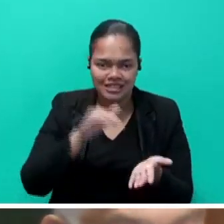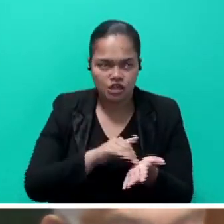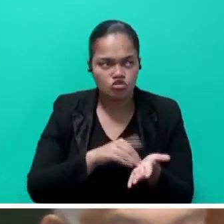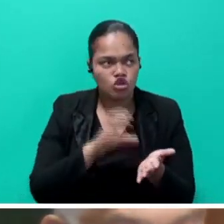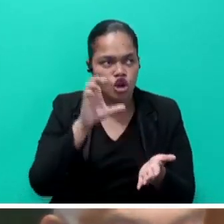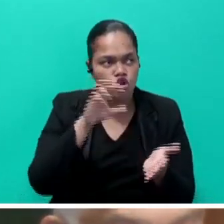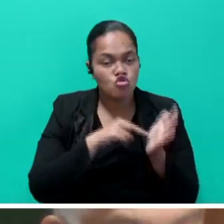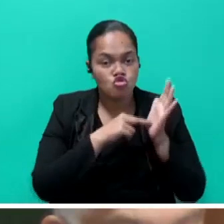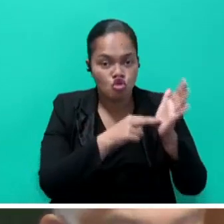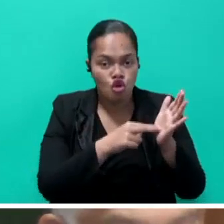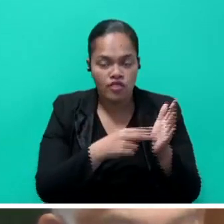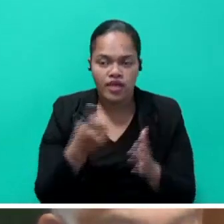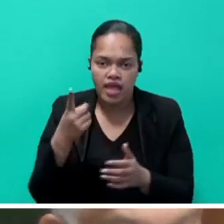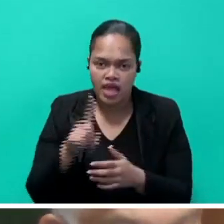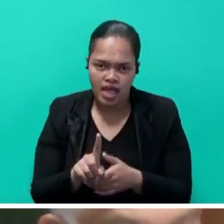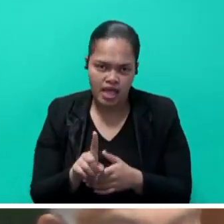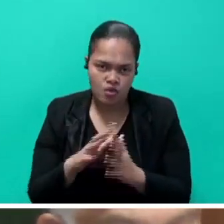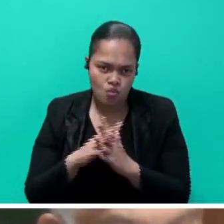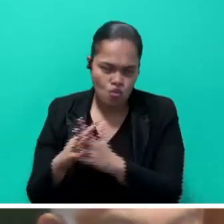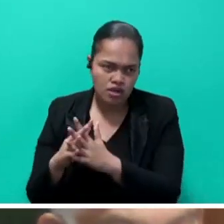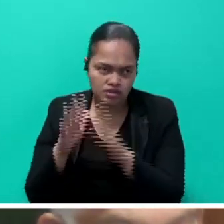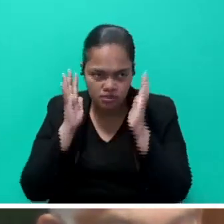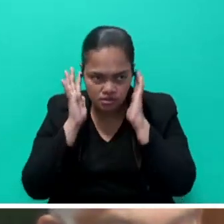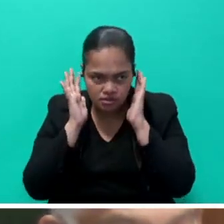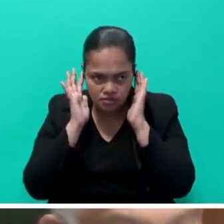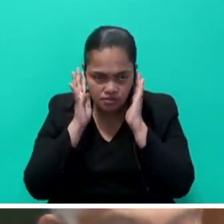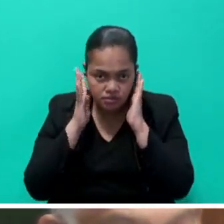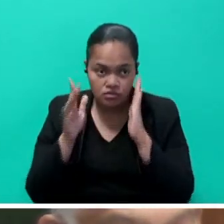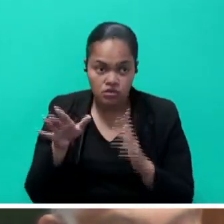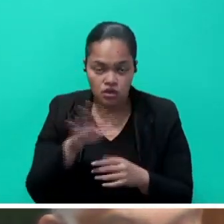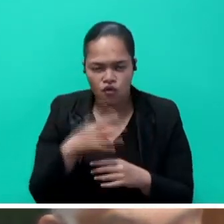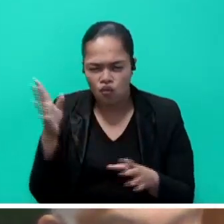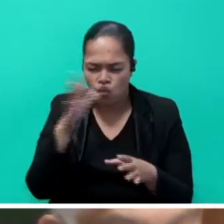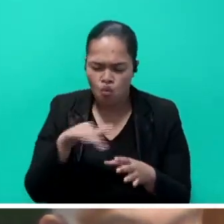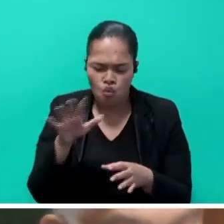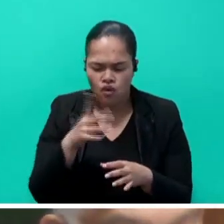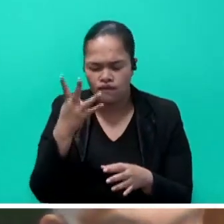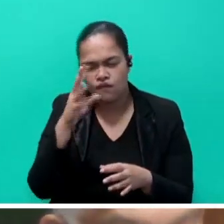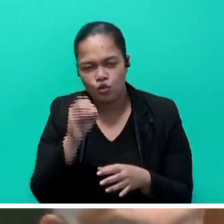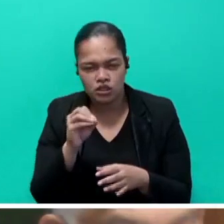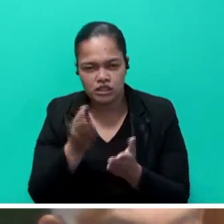The Central Division Drainage Board comprised of 40 drainage schemes